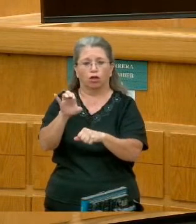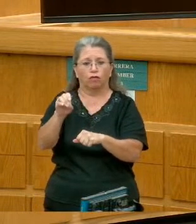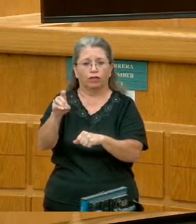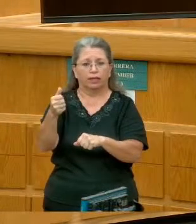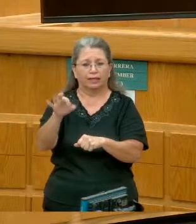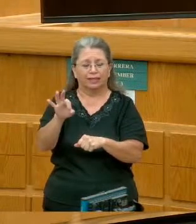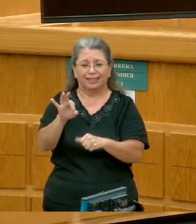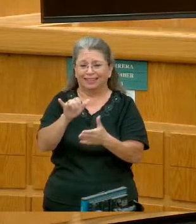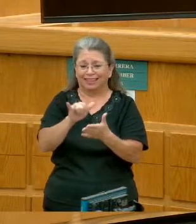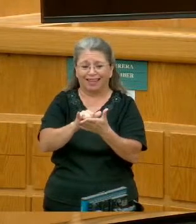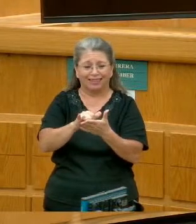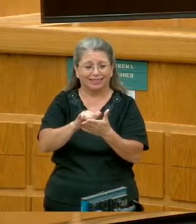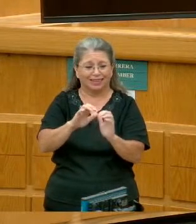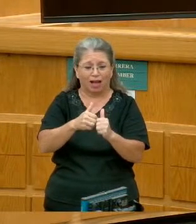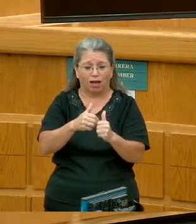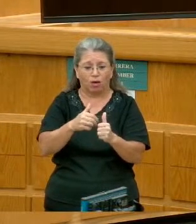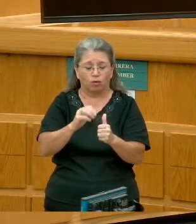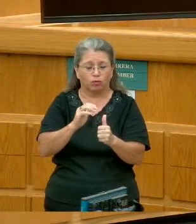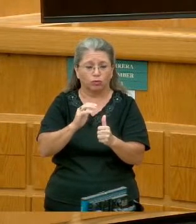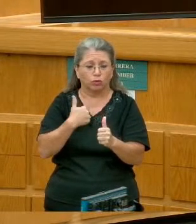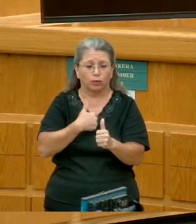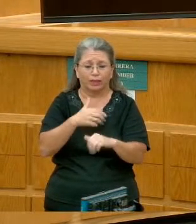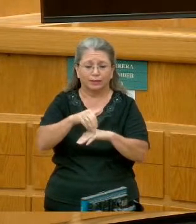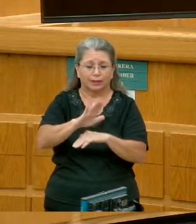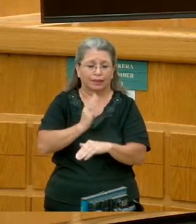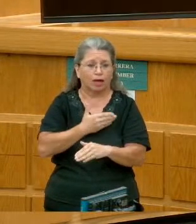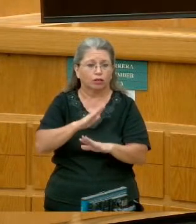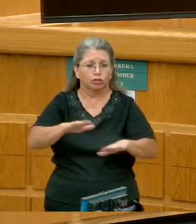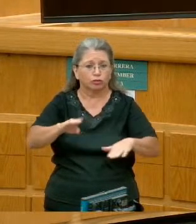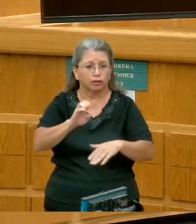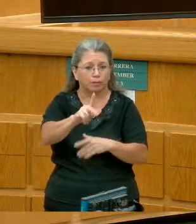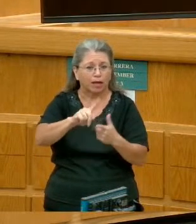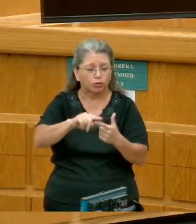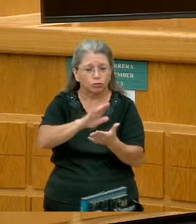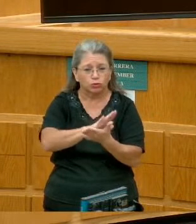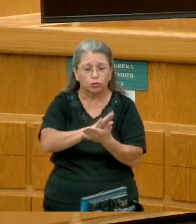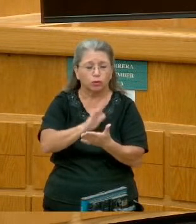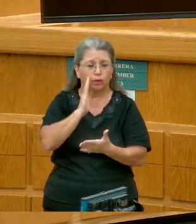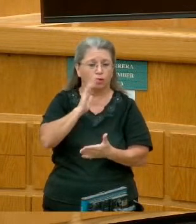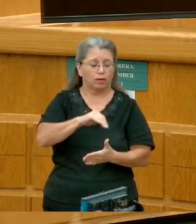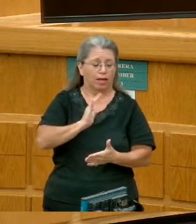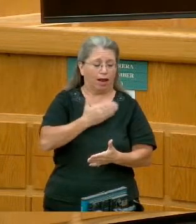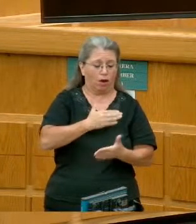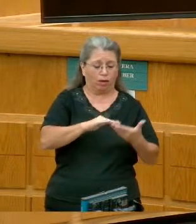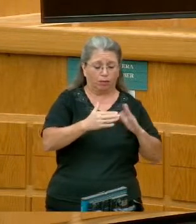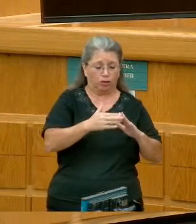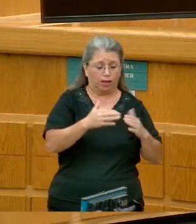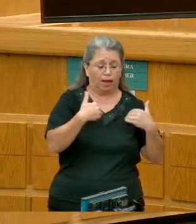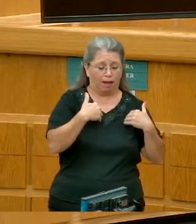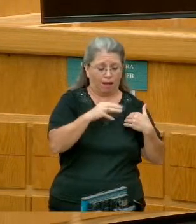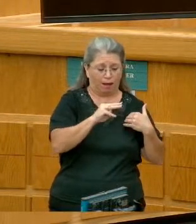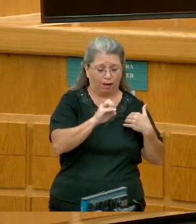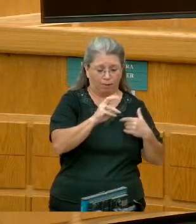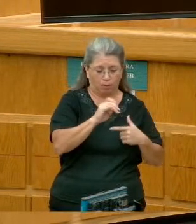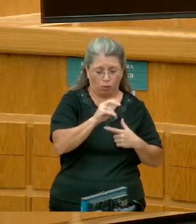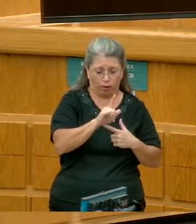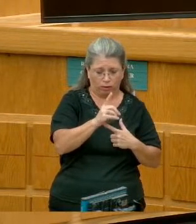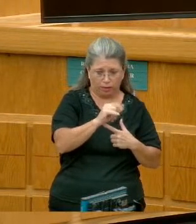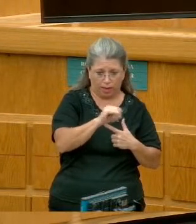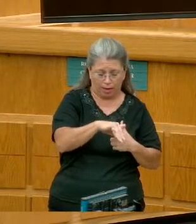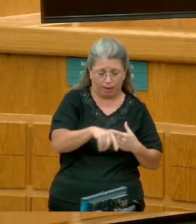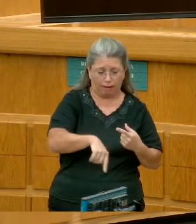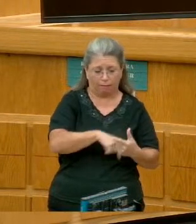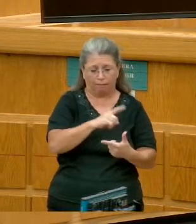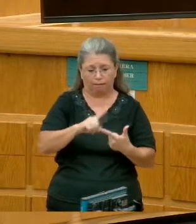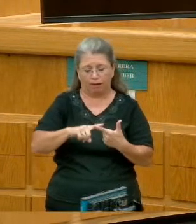back to learning. And so we know that as a community, we've dealt with Memorial Day, we've dealt with summer, we've dealt with holidays